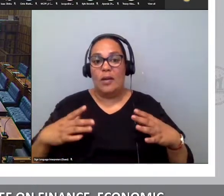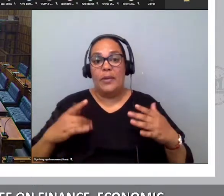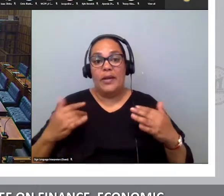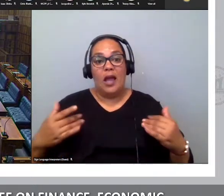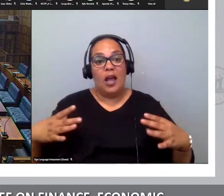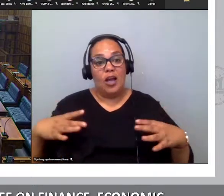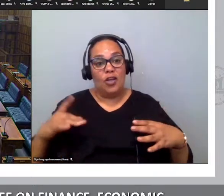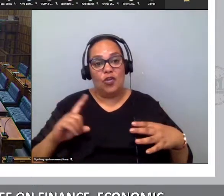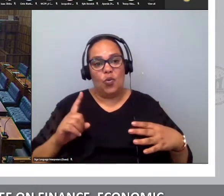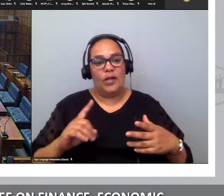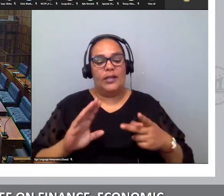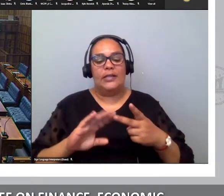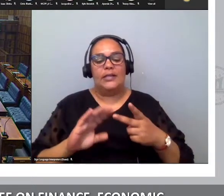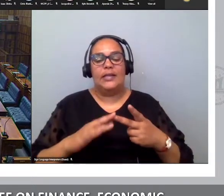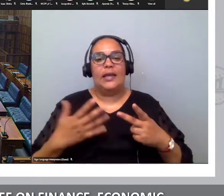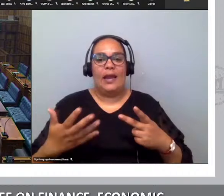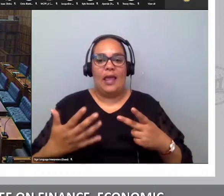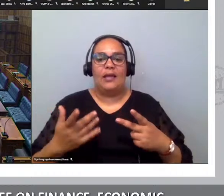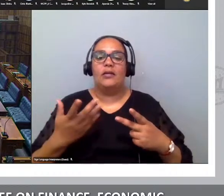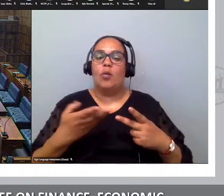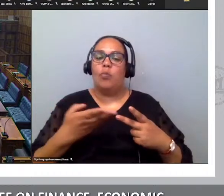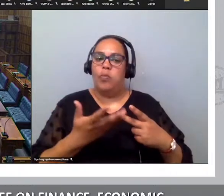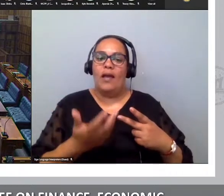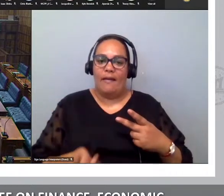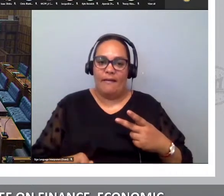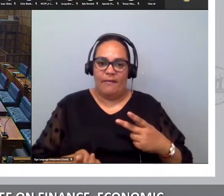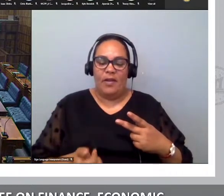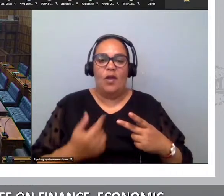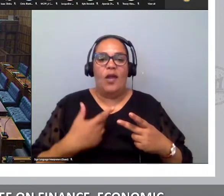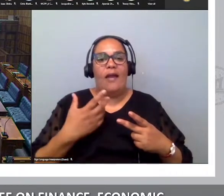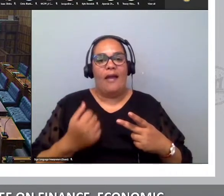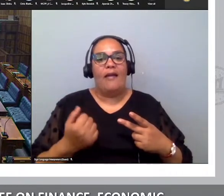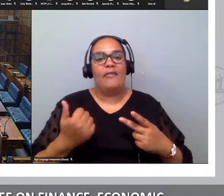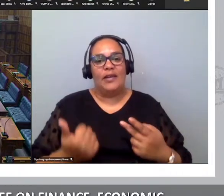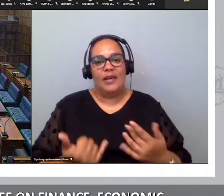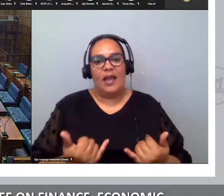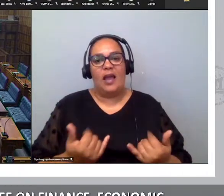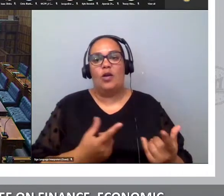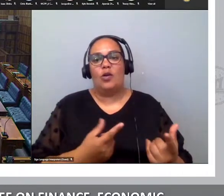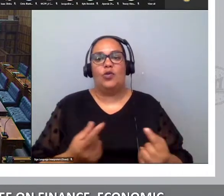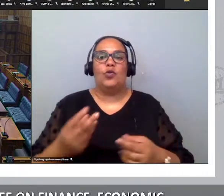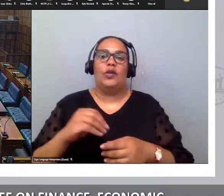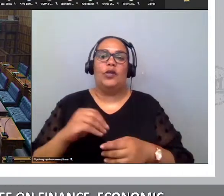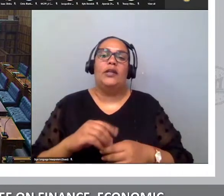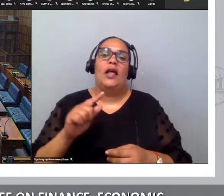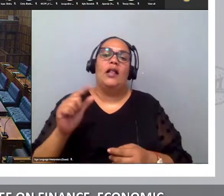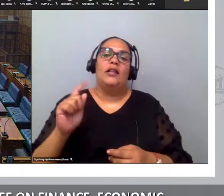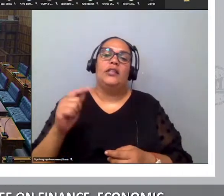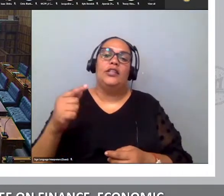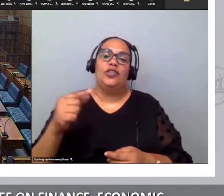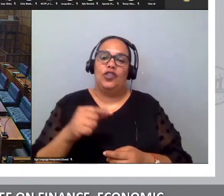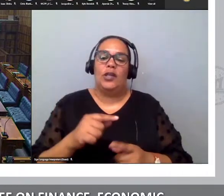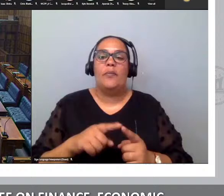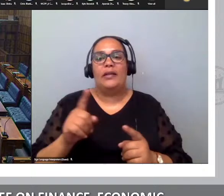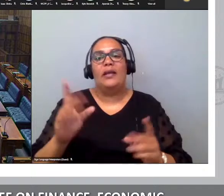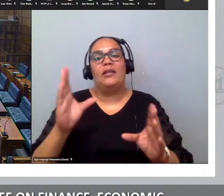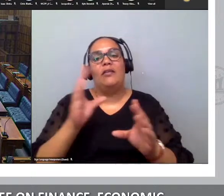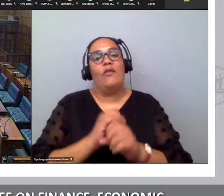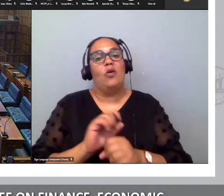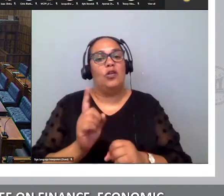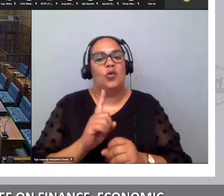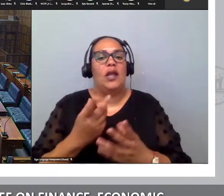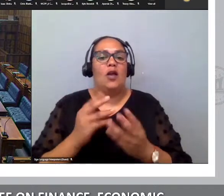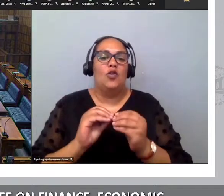is the second hand that's in place we have now redundancy in the RTG and that's a focus to